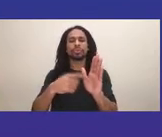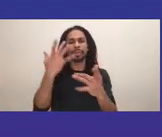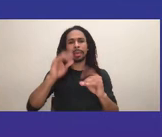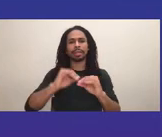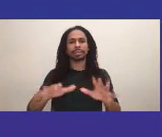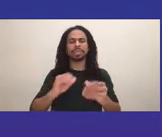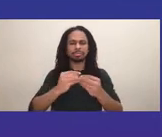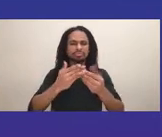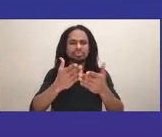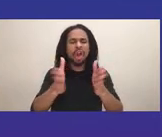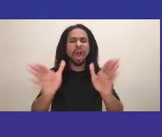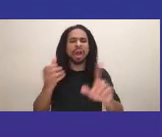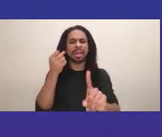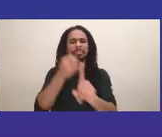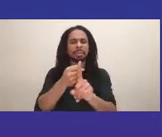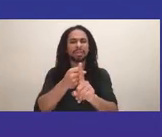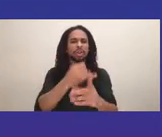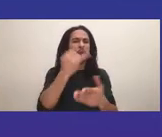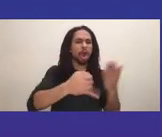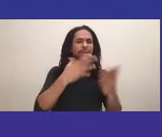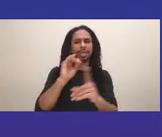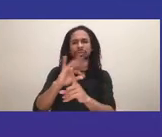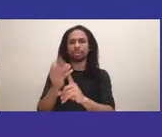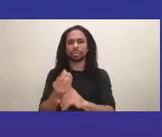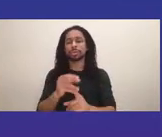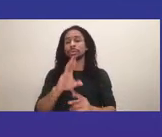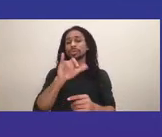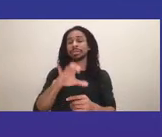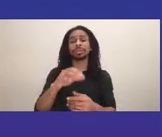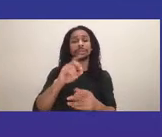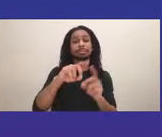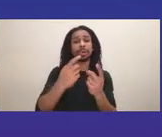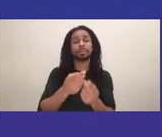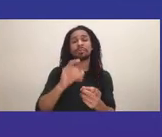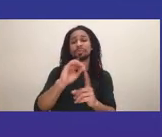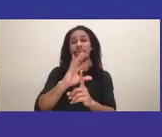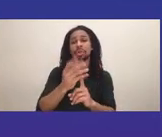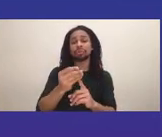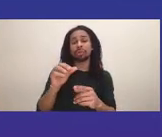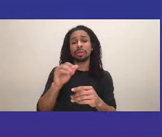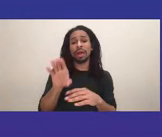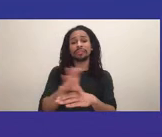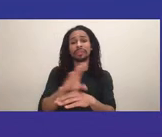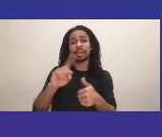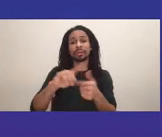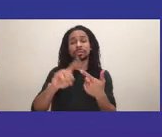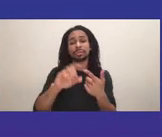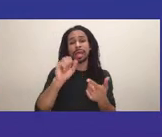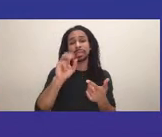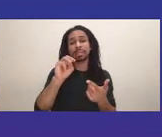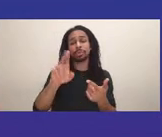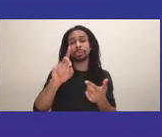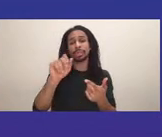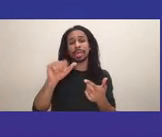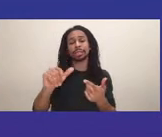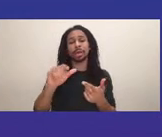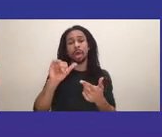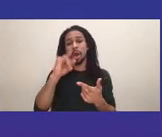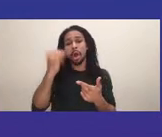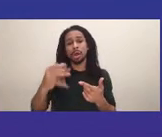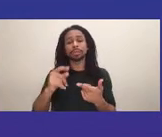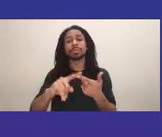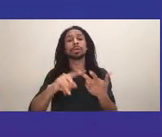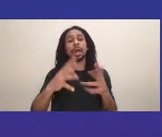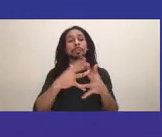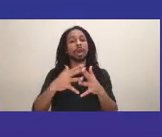including Brookings, New York City Department of Cultural Affairs, SMU Data Arts, and New York State Comptroller and Americans for the Arts